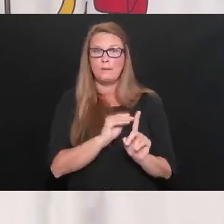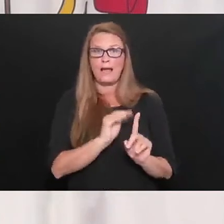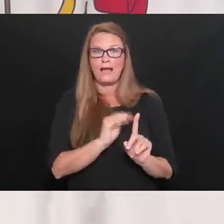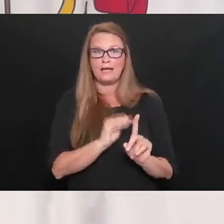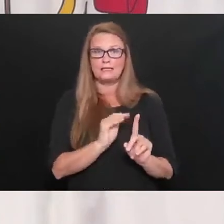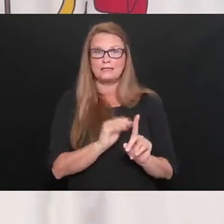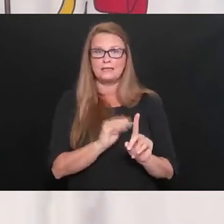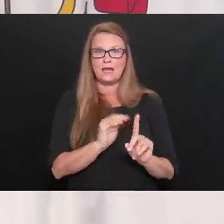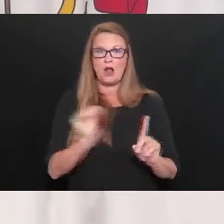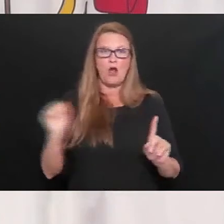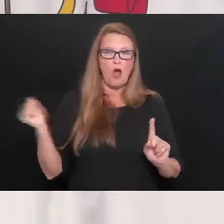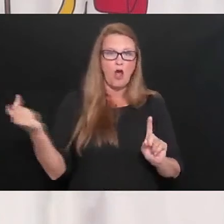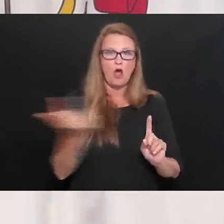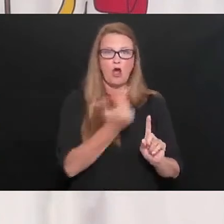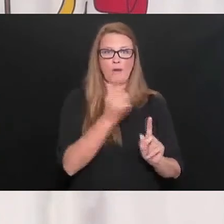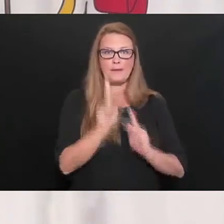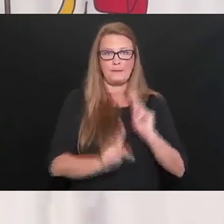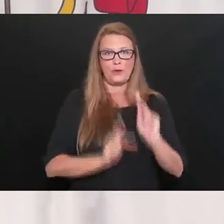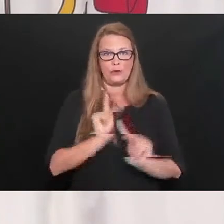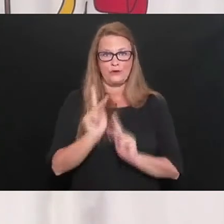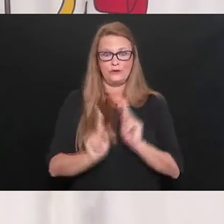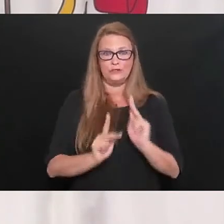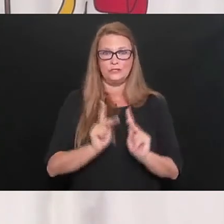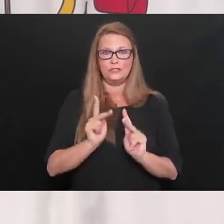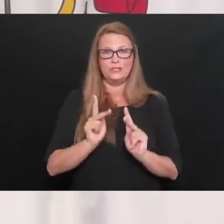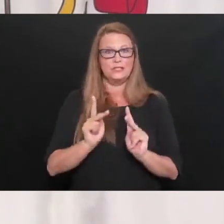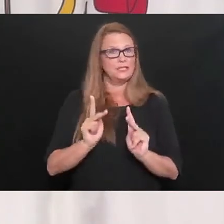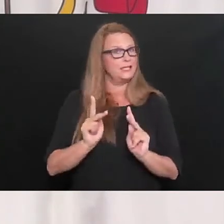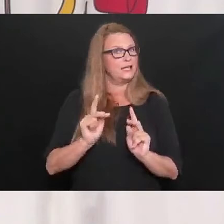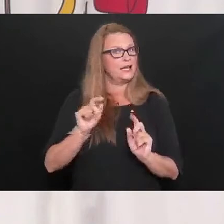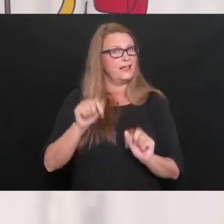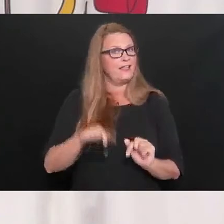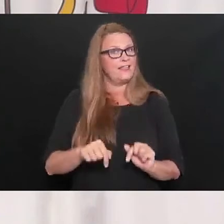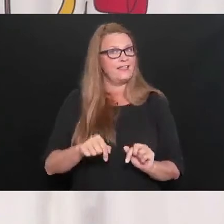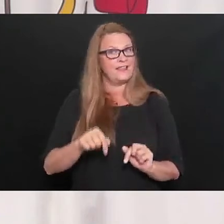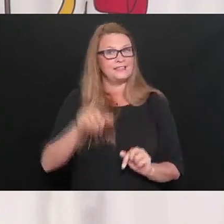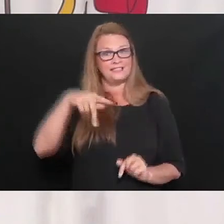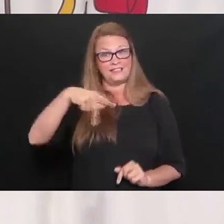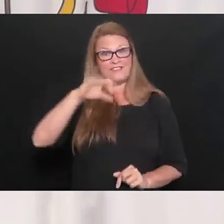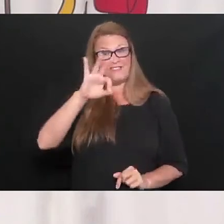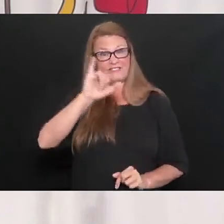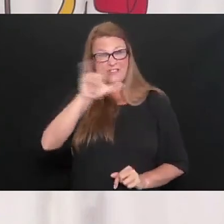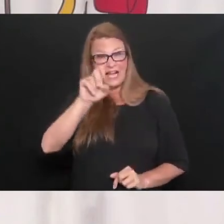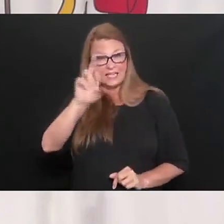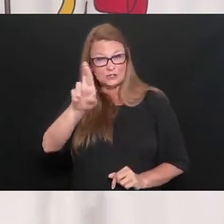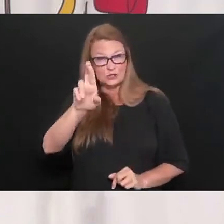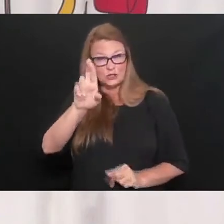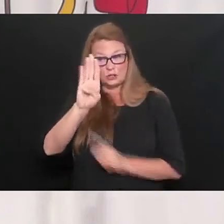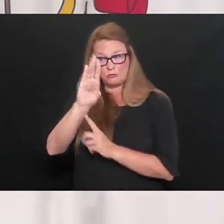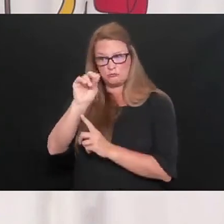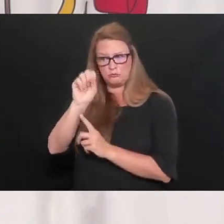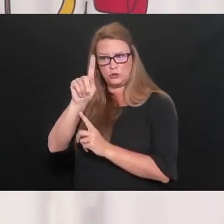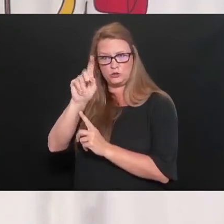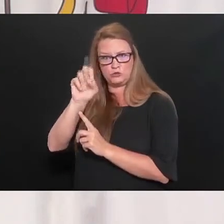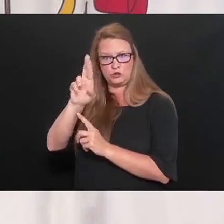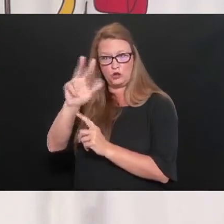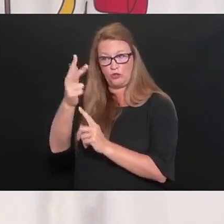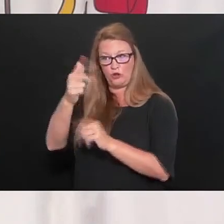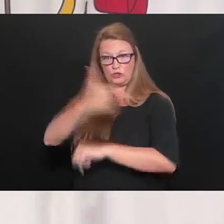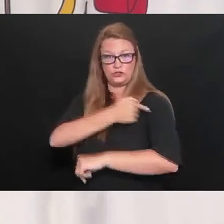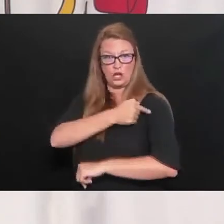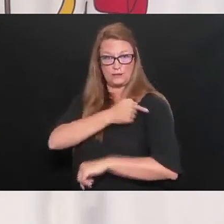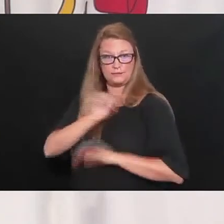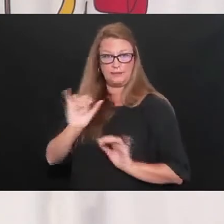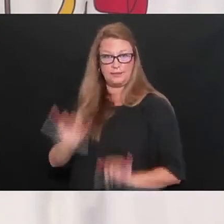everyone, that this is a Pfizer booster. You can get a Pfizer booster